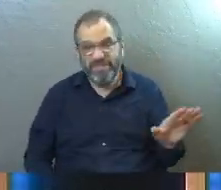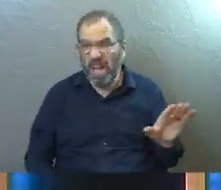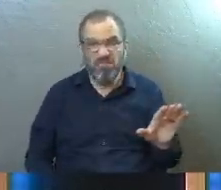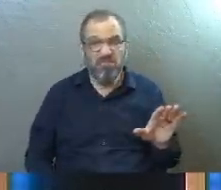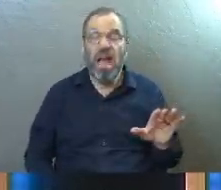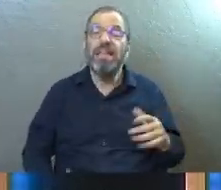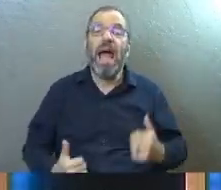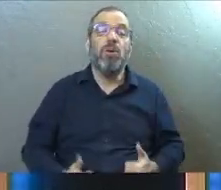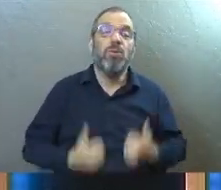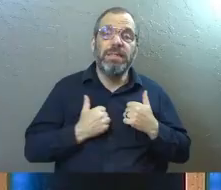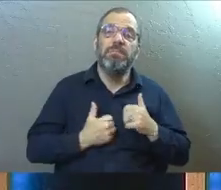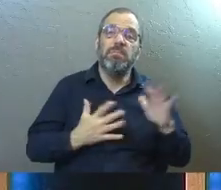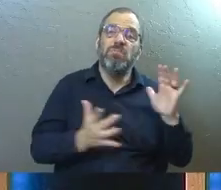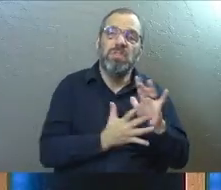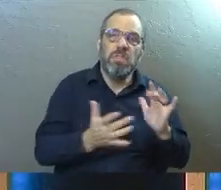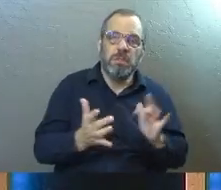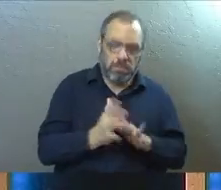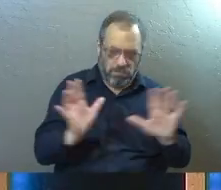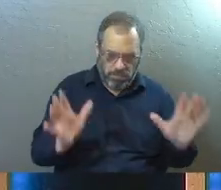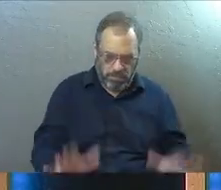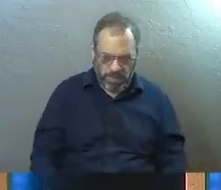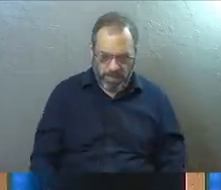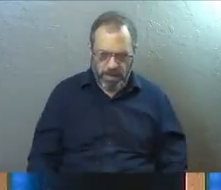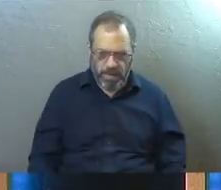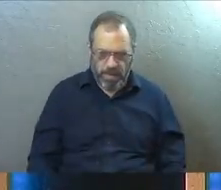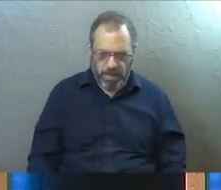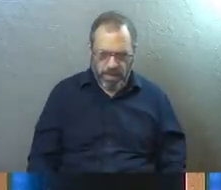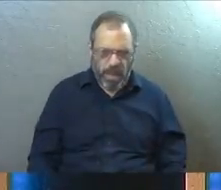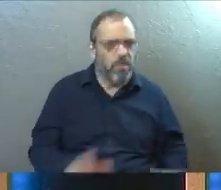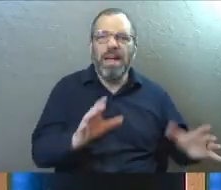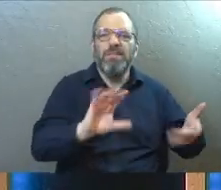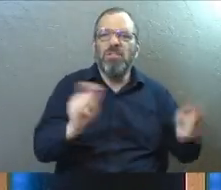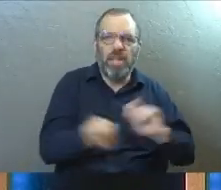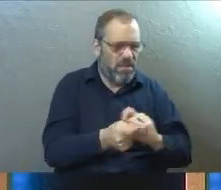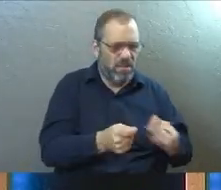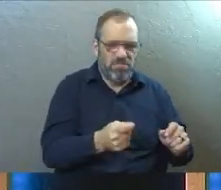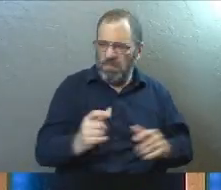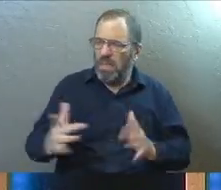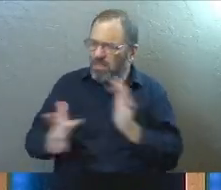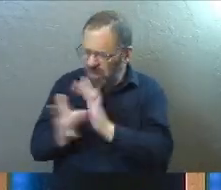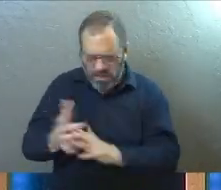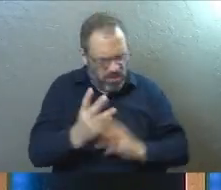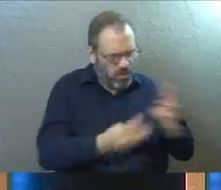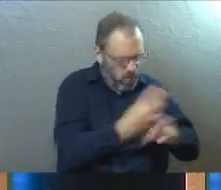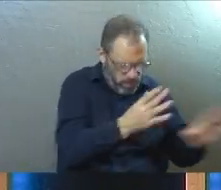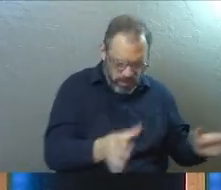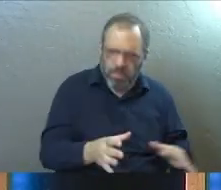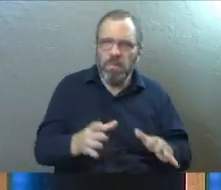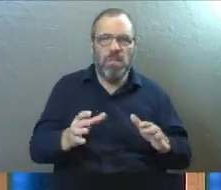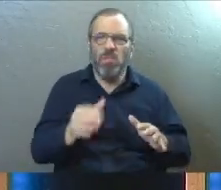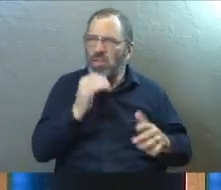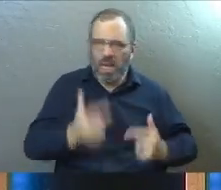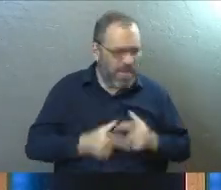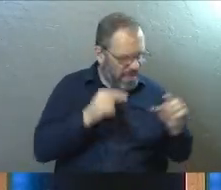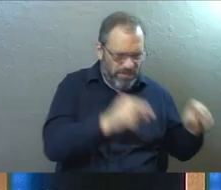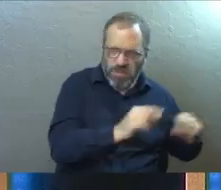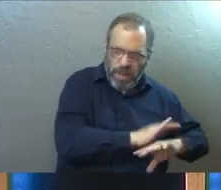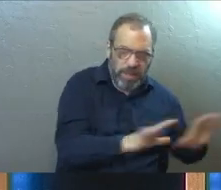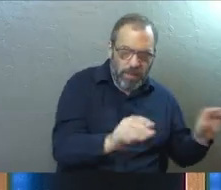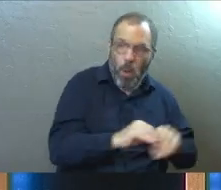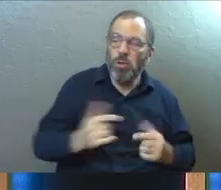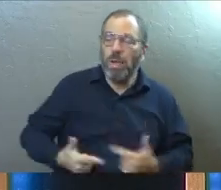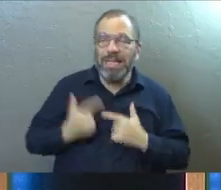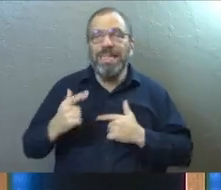Now you live the way that Jesus calls you to live, right? That is who you are, and I don't want you to forget that. So he's talking